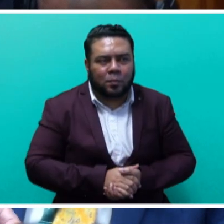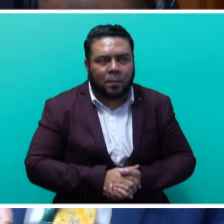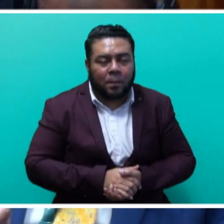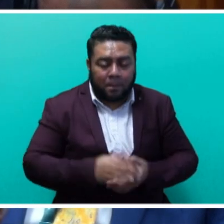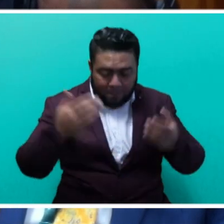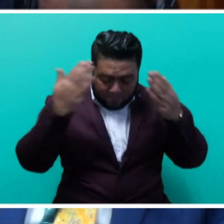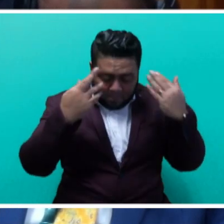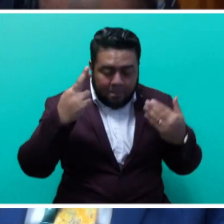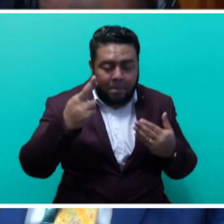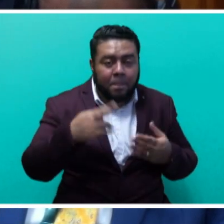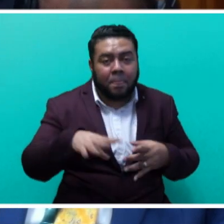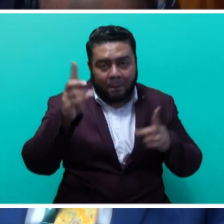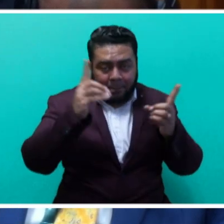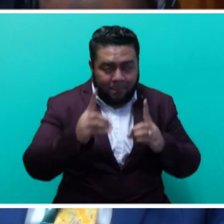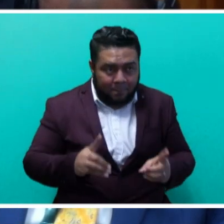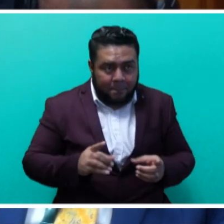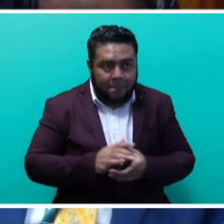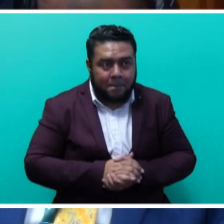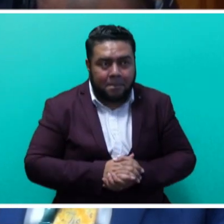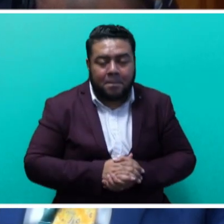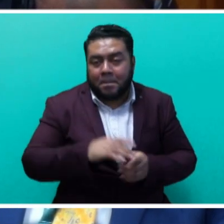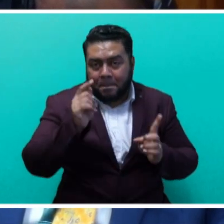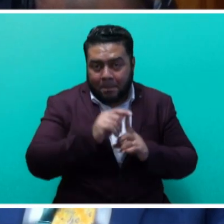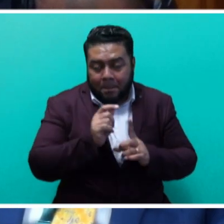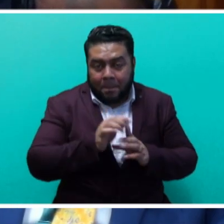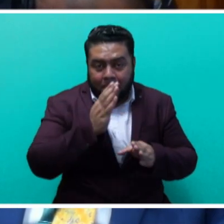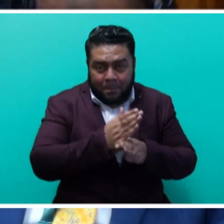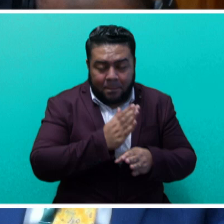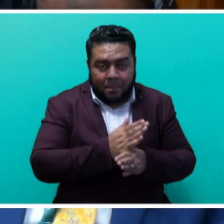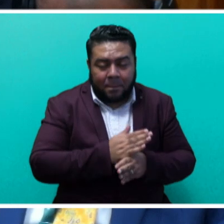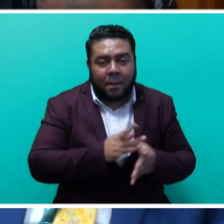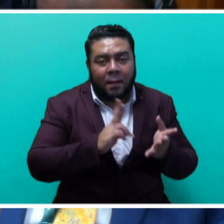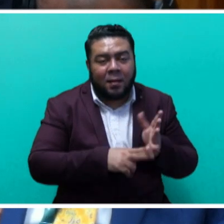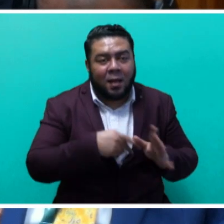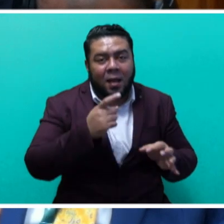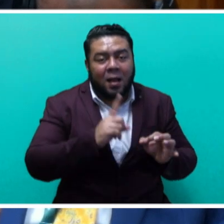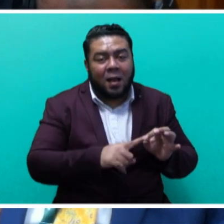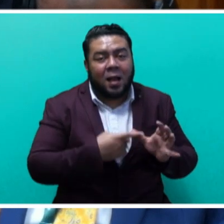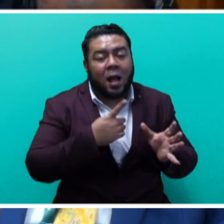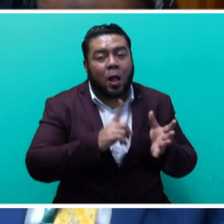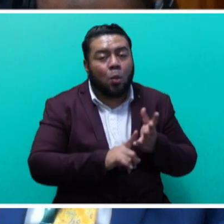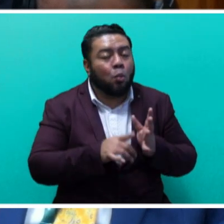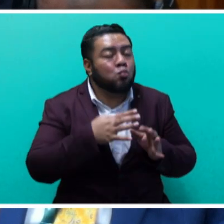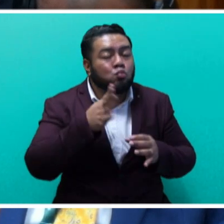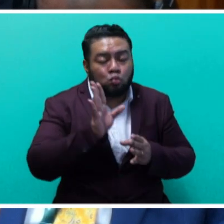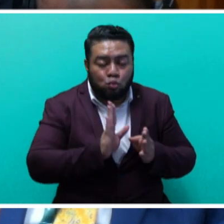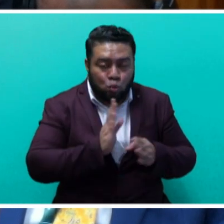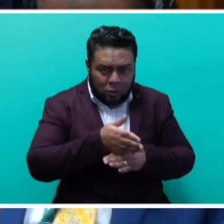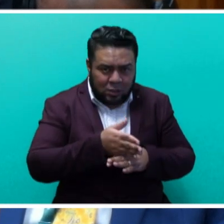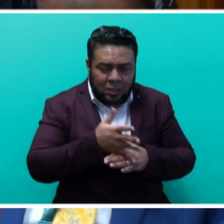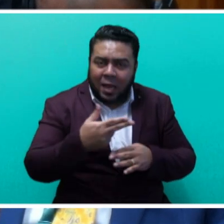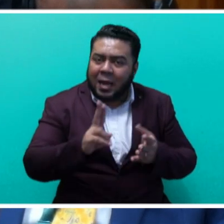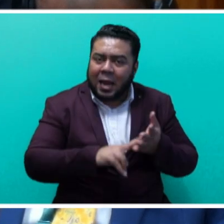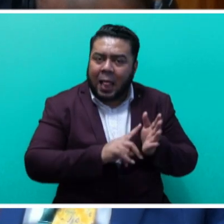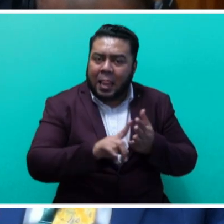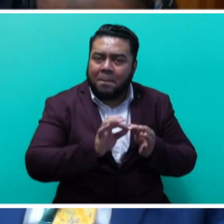Mr. Speaker, sir, the design and specification works of Nangalo crossing near to Nalemba village